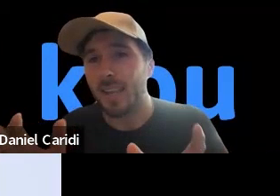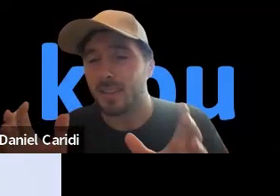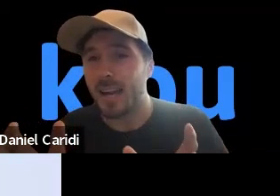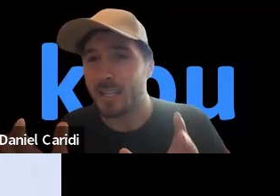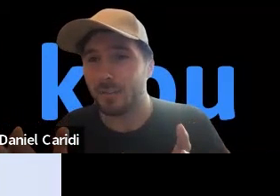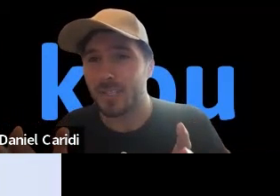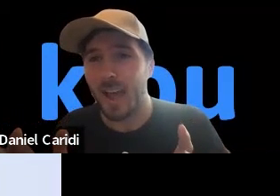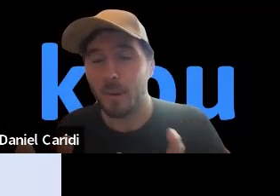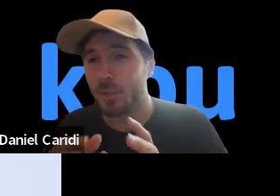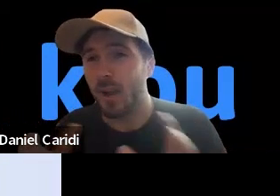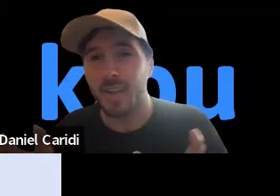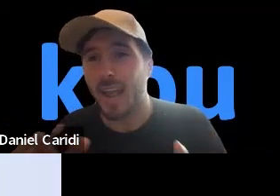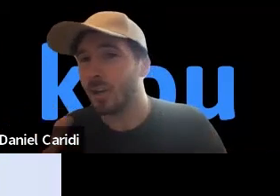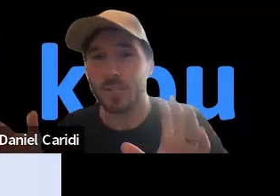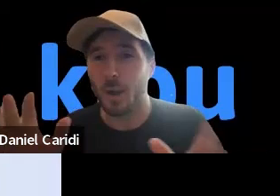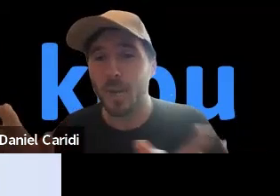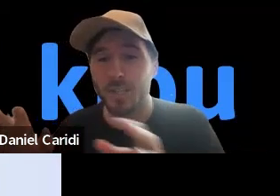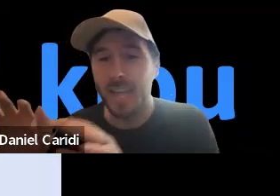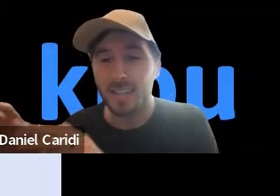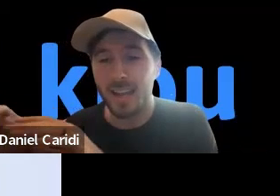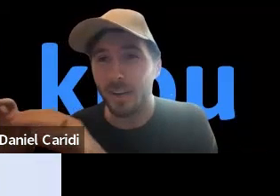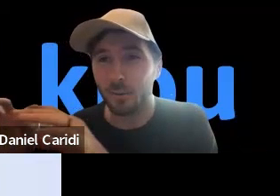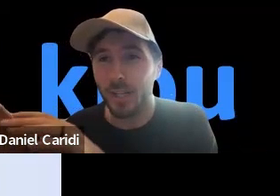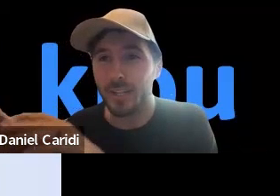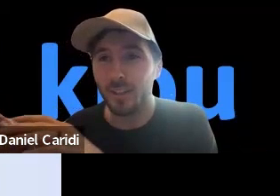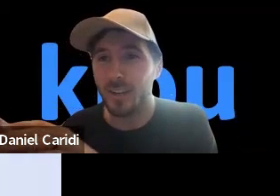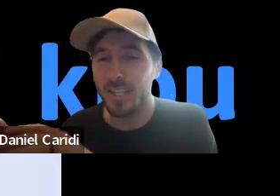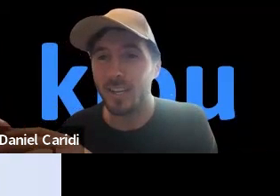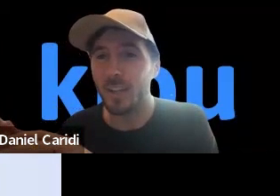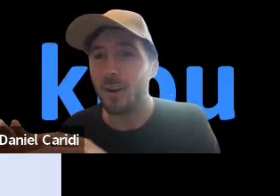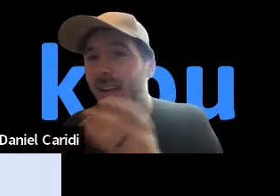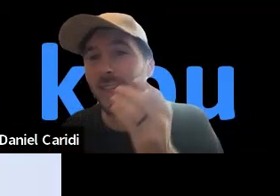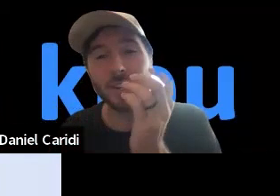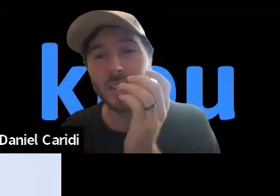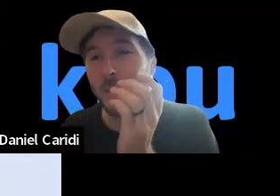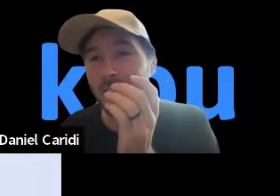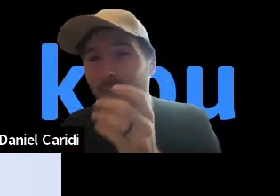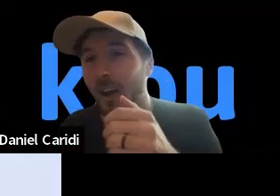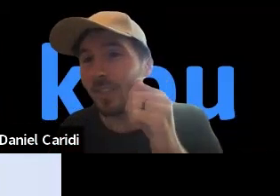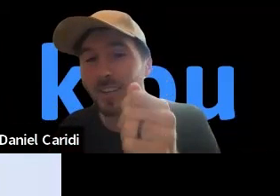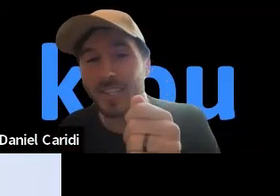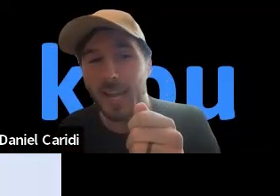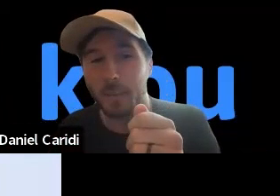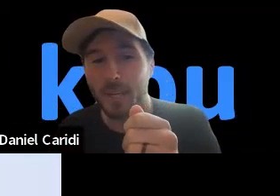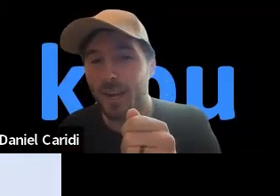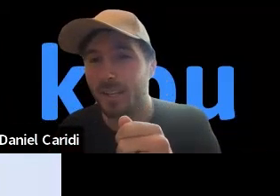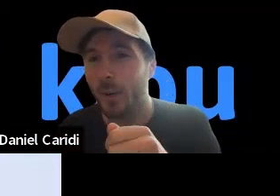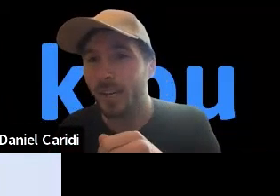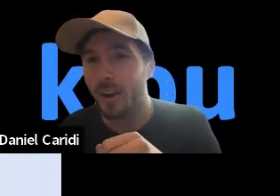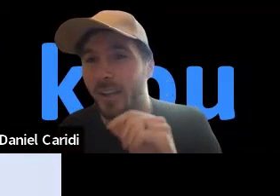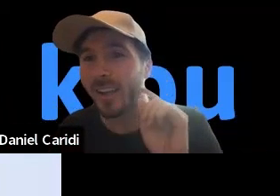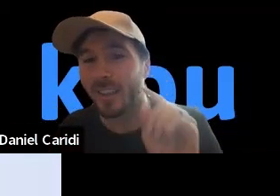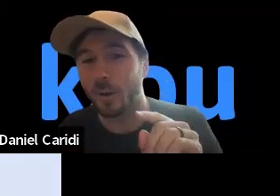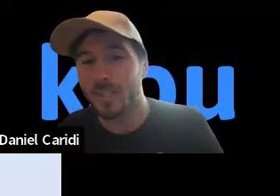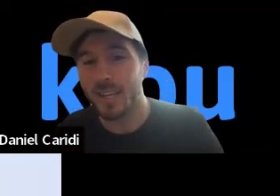of making things a lot easier for staff members throughout the day. They're doing so much, they can't take like a really long detailed note. They could just speak into the phone. They could just take a picture as their